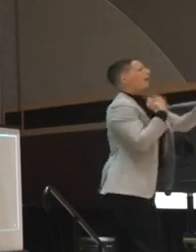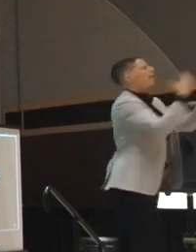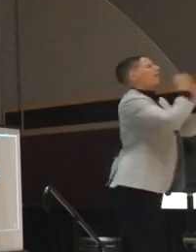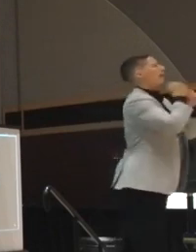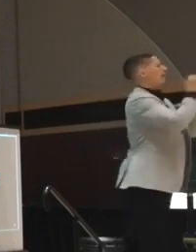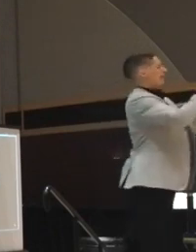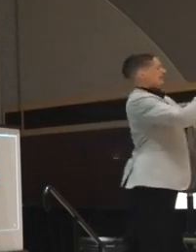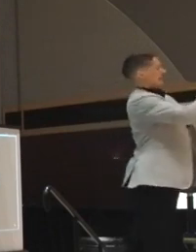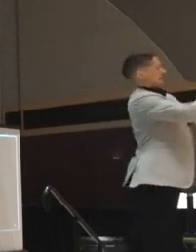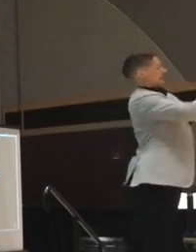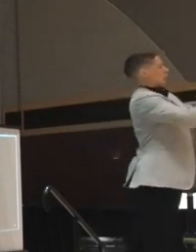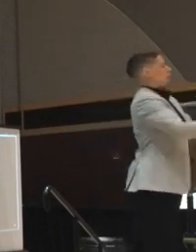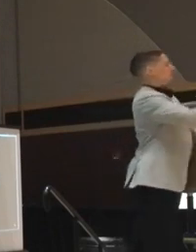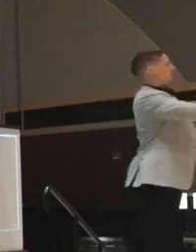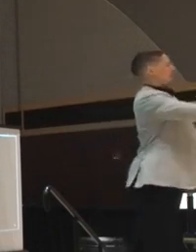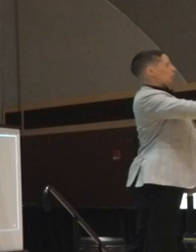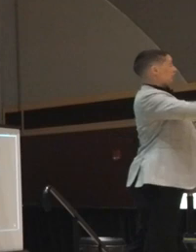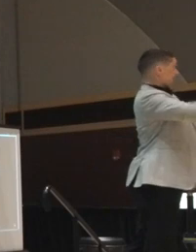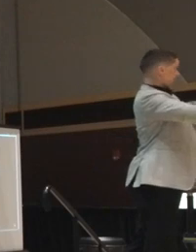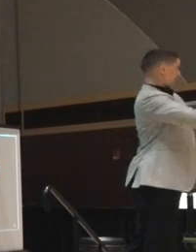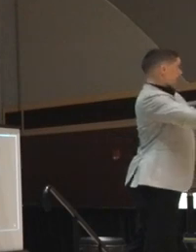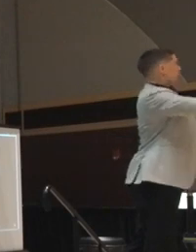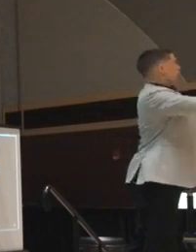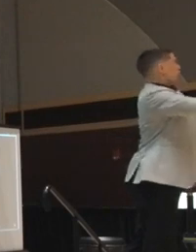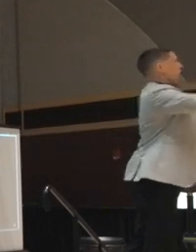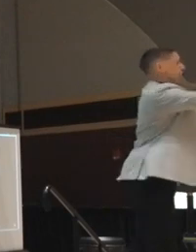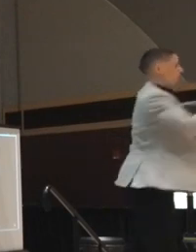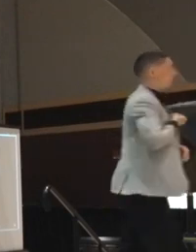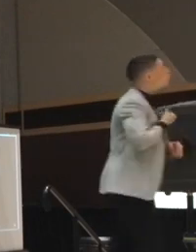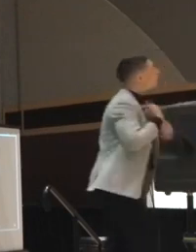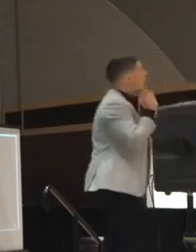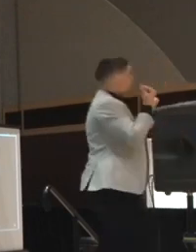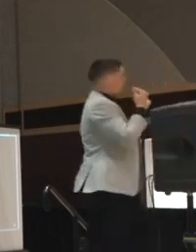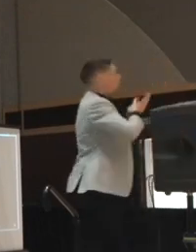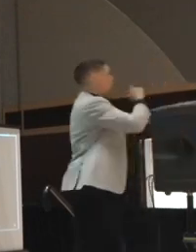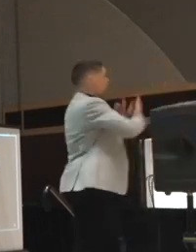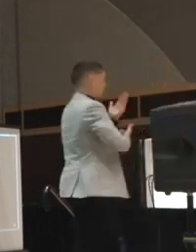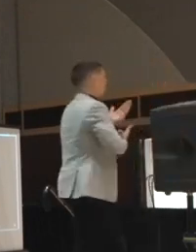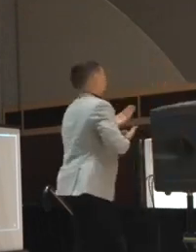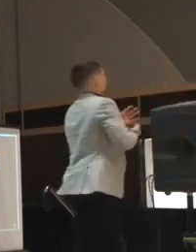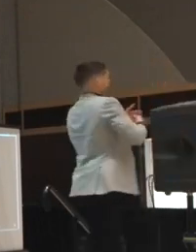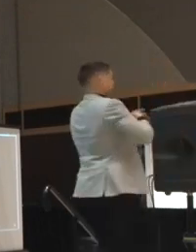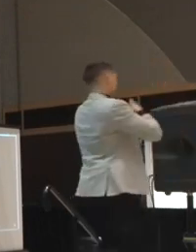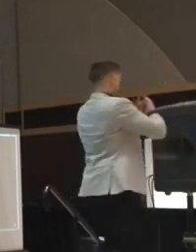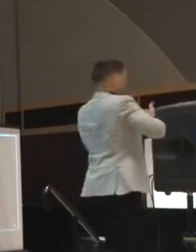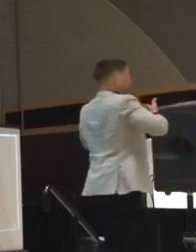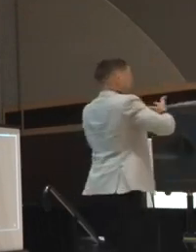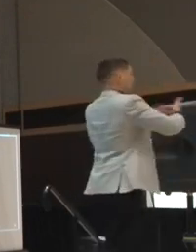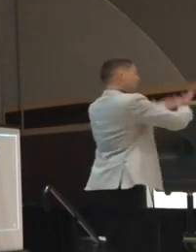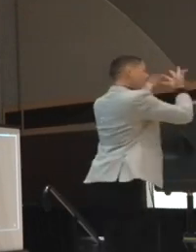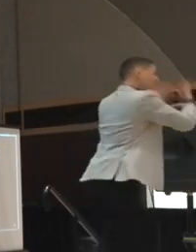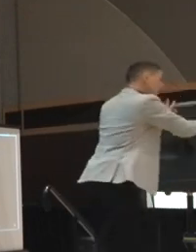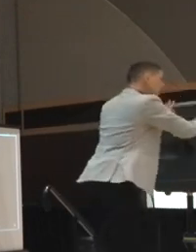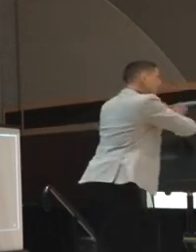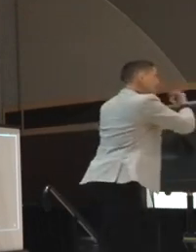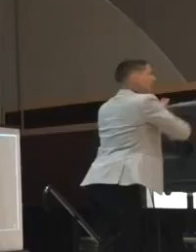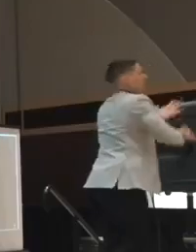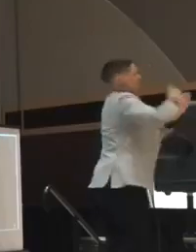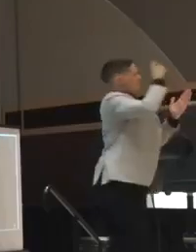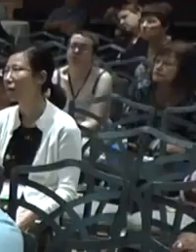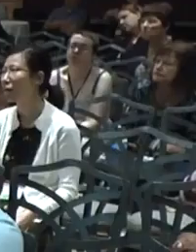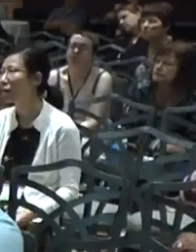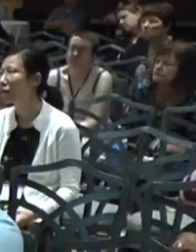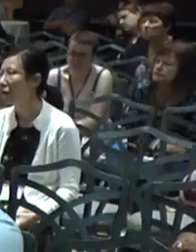would really, really help my career. So I would do a project and then I wrote about it. And what was unique about this project to make it